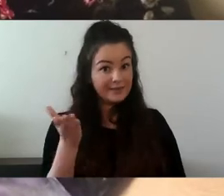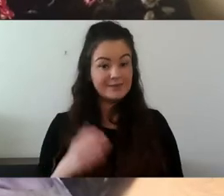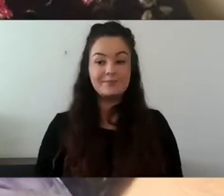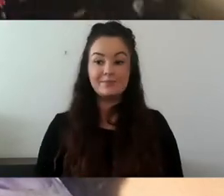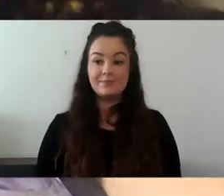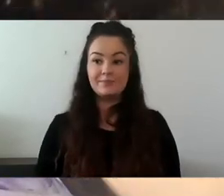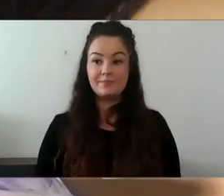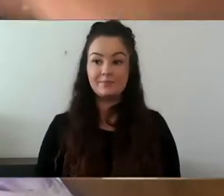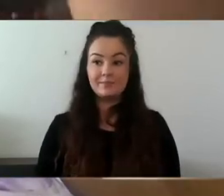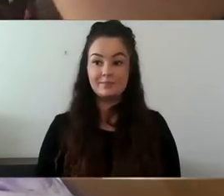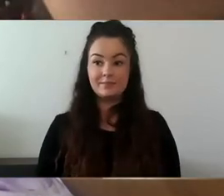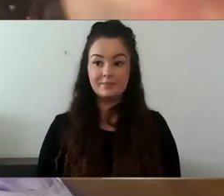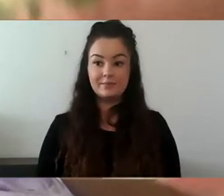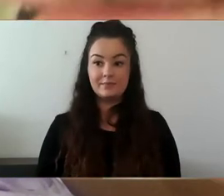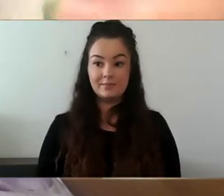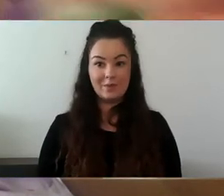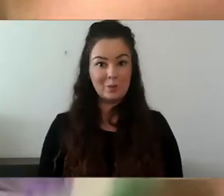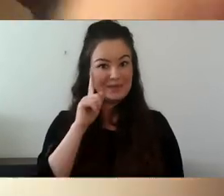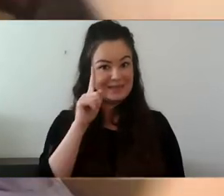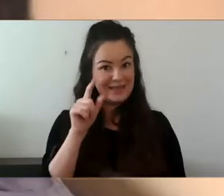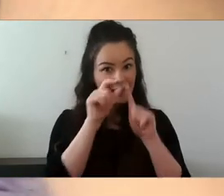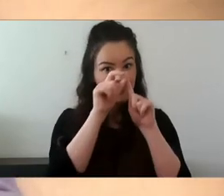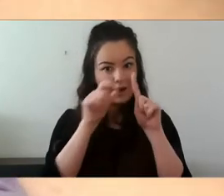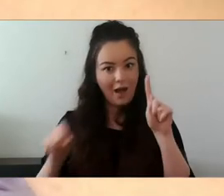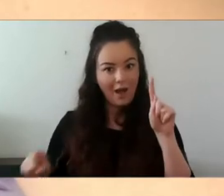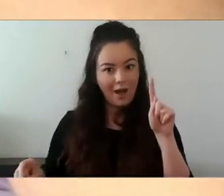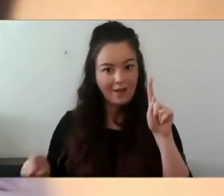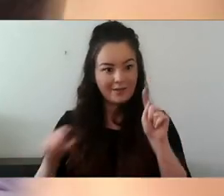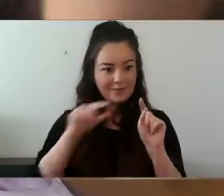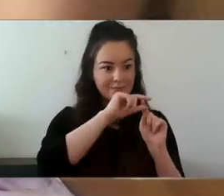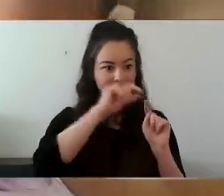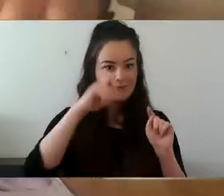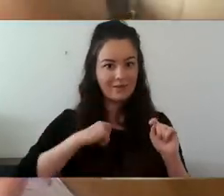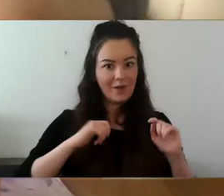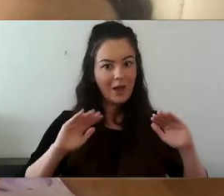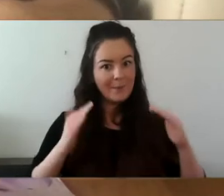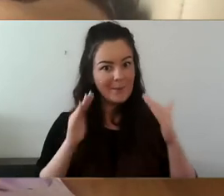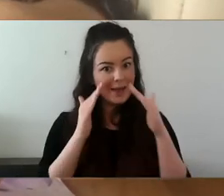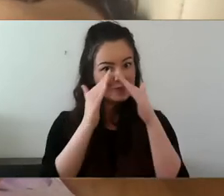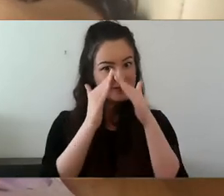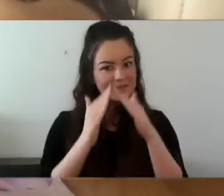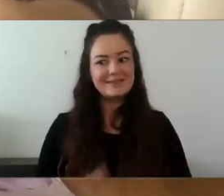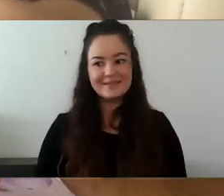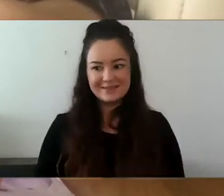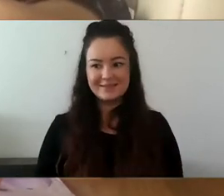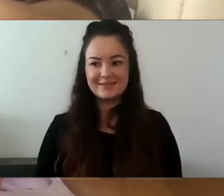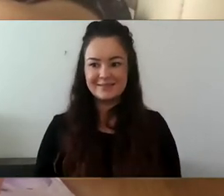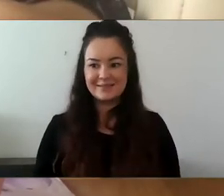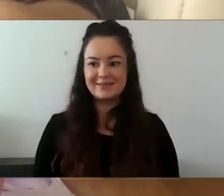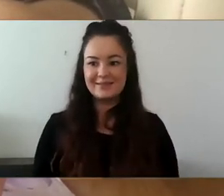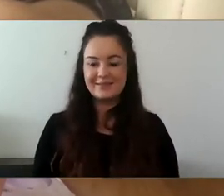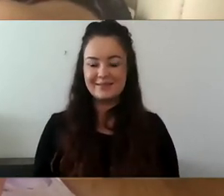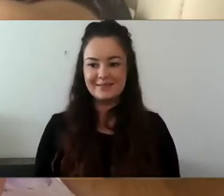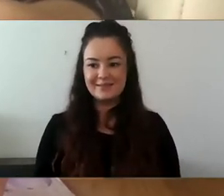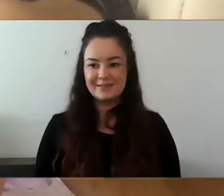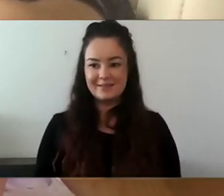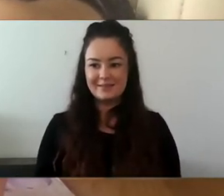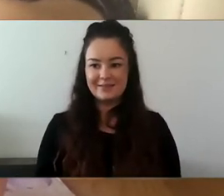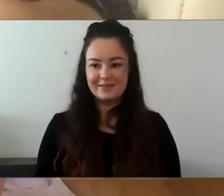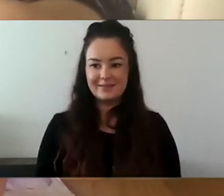Like this. And then we get the lines, the outlines of our mountains.